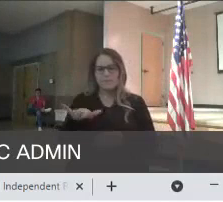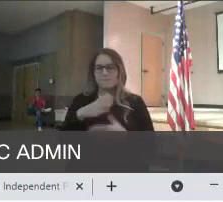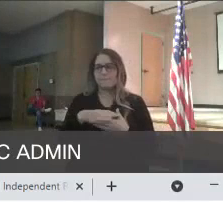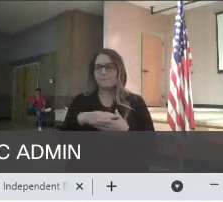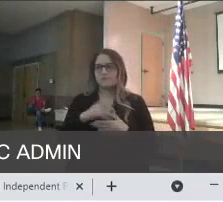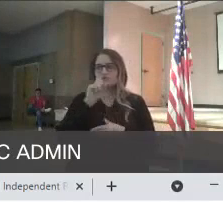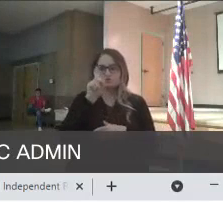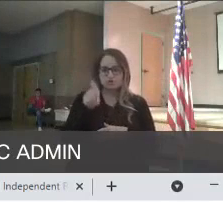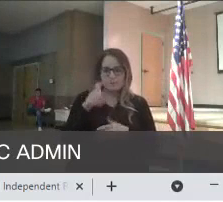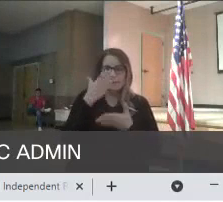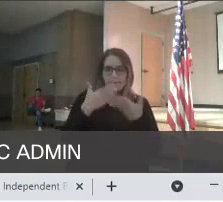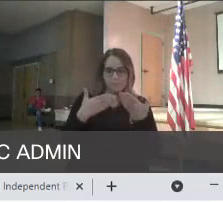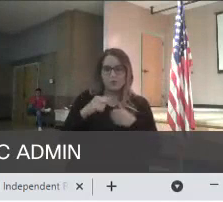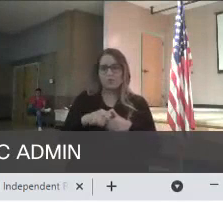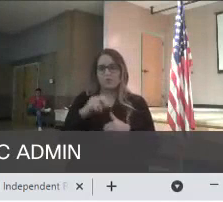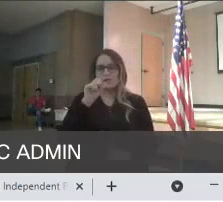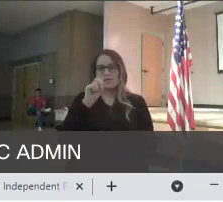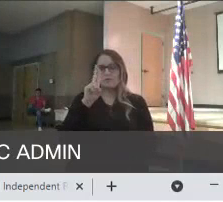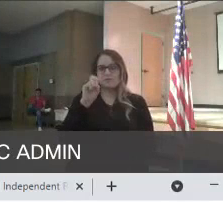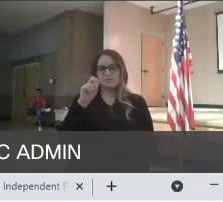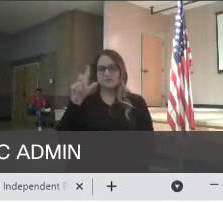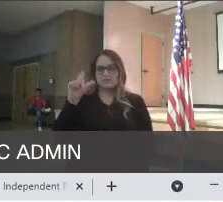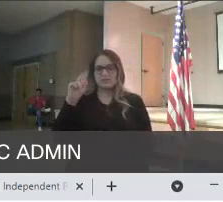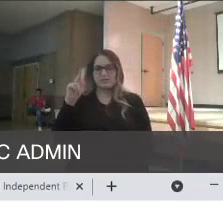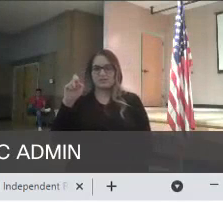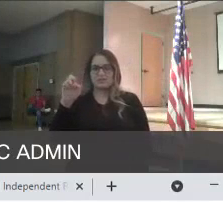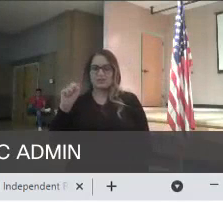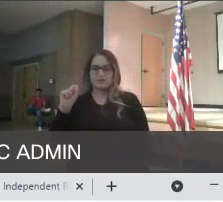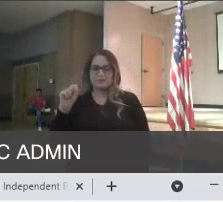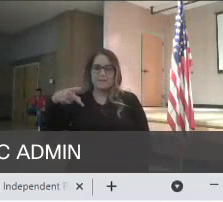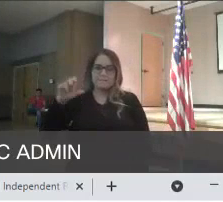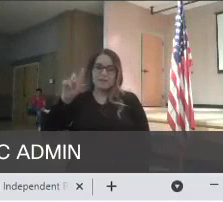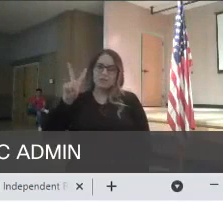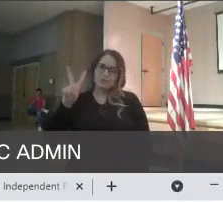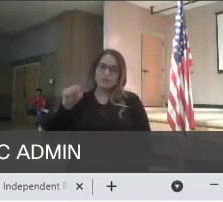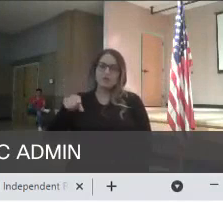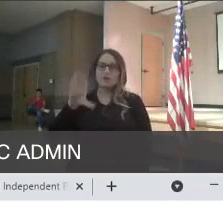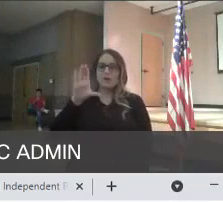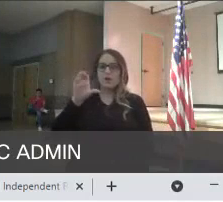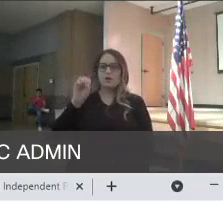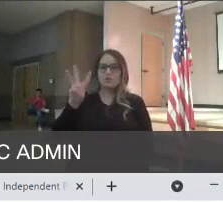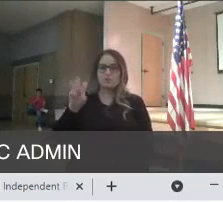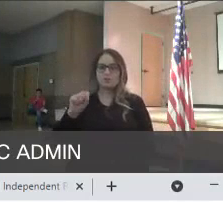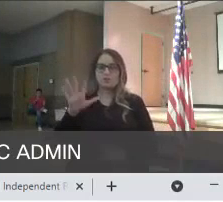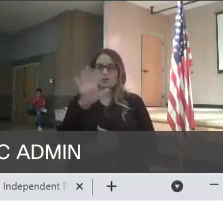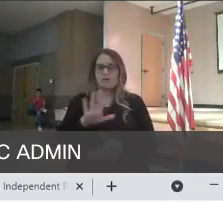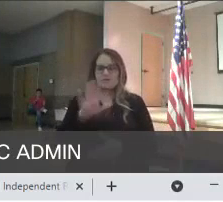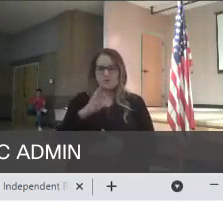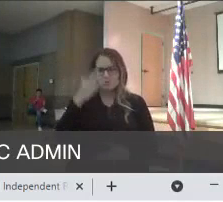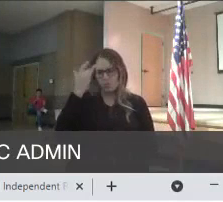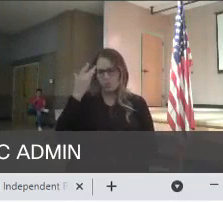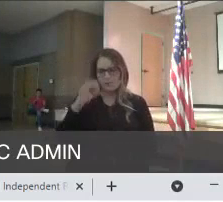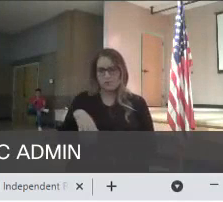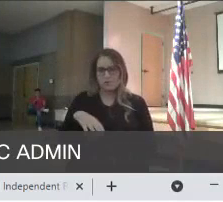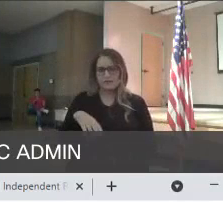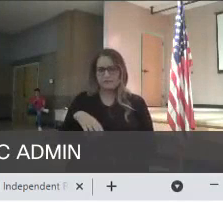that. It actually should be part of the Sun Lakes, Palo Verde, and Cottonwood area. Why it was